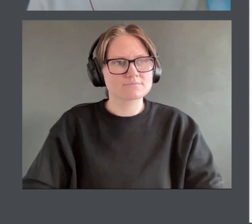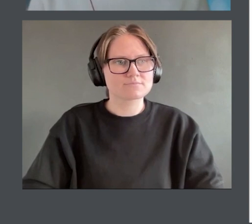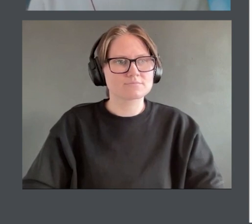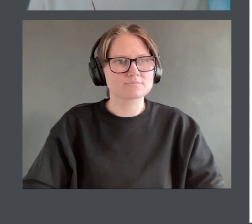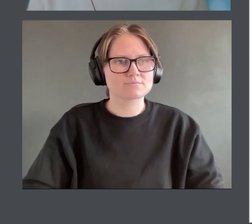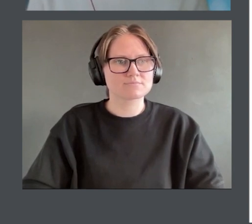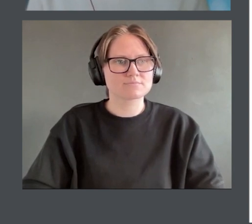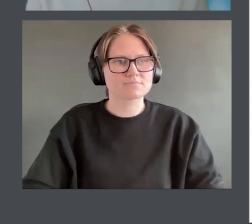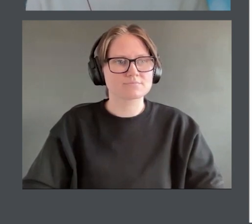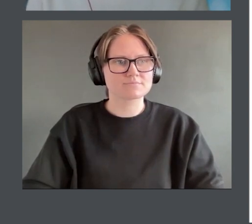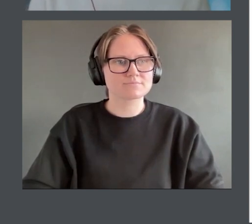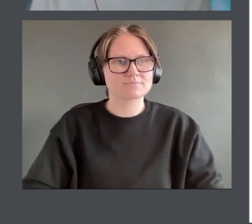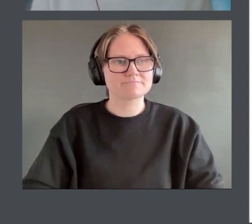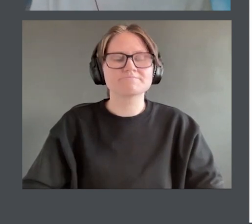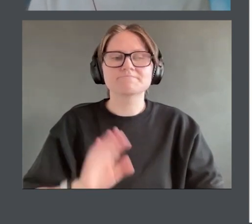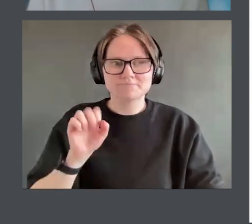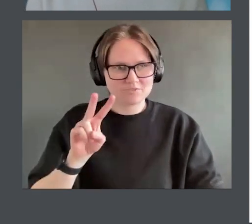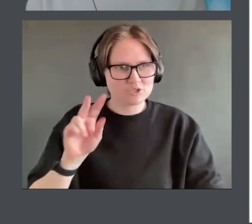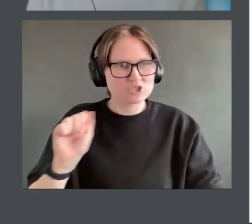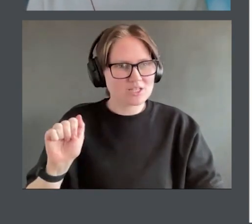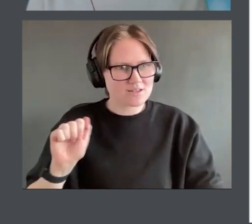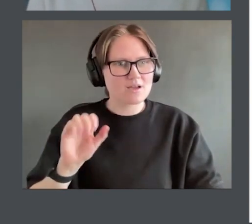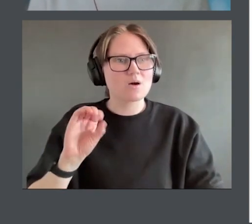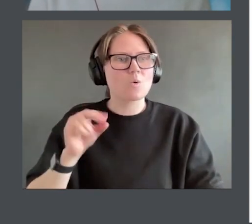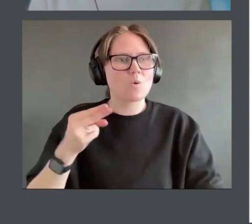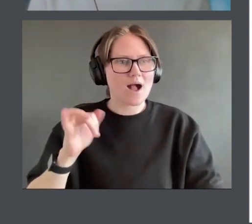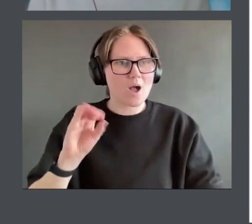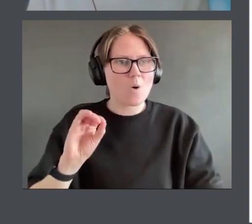Yeah, we have Virginia, Ohio,